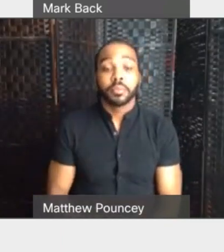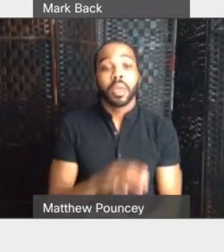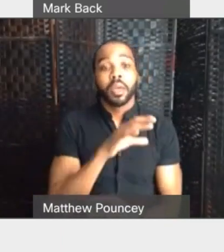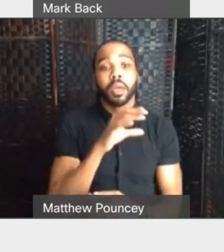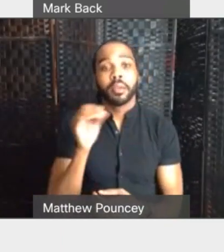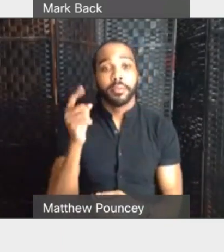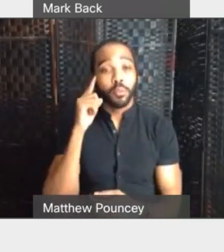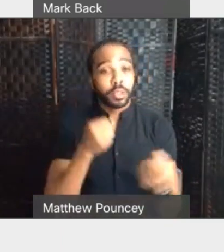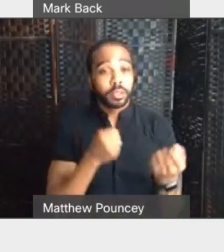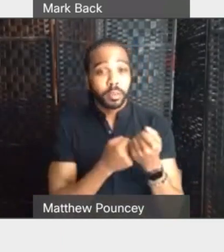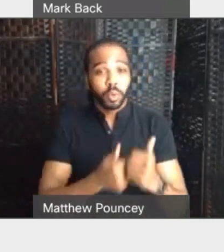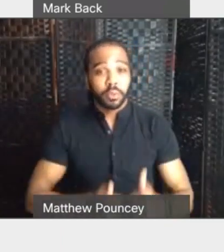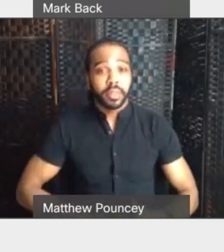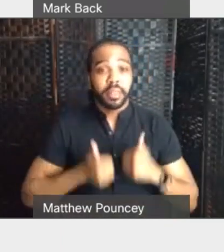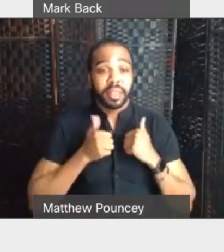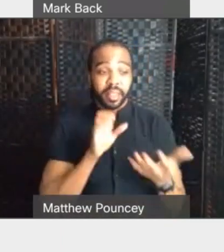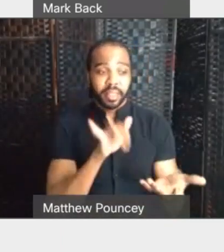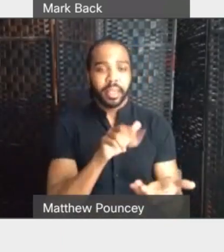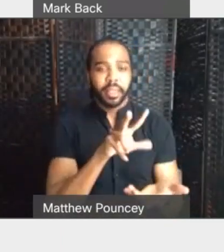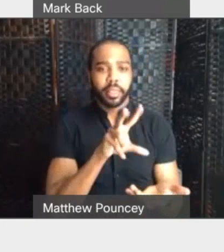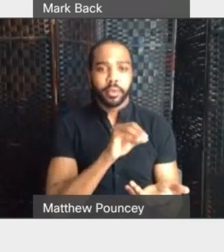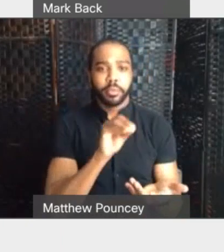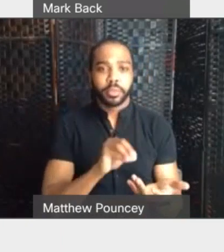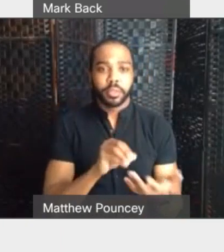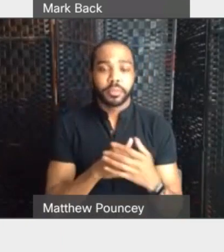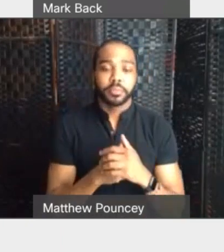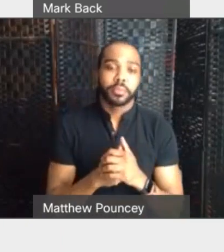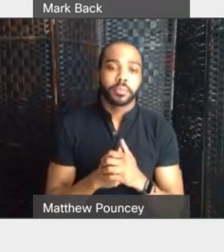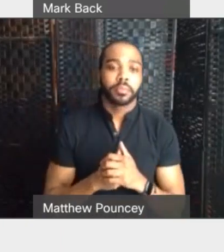In supported living, it's 30%.